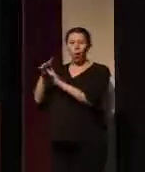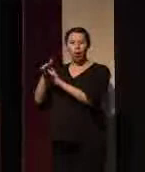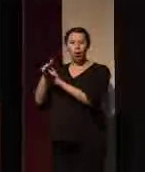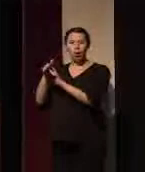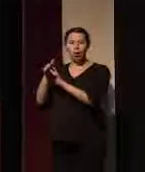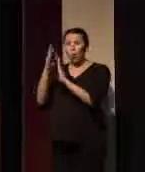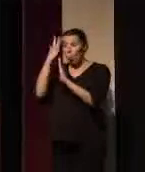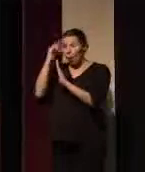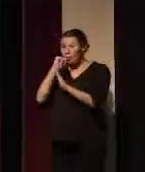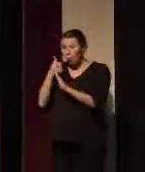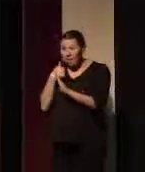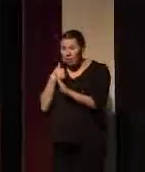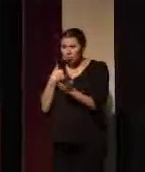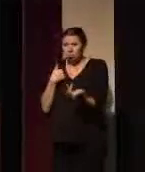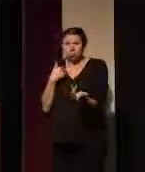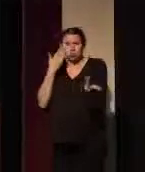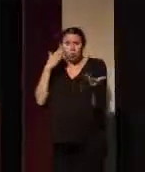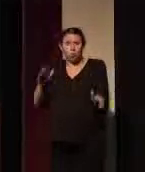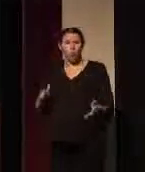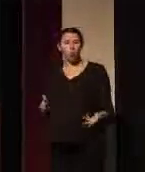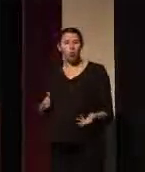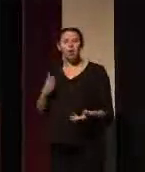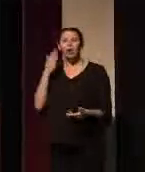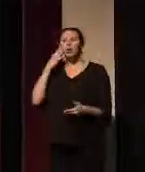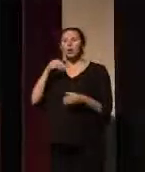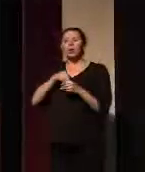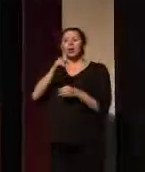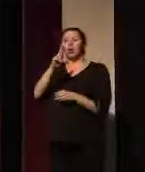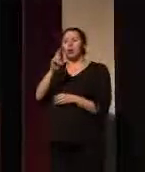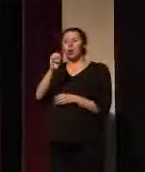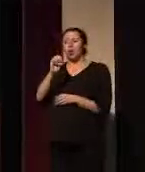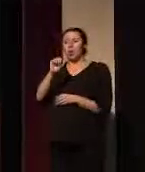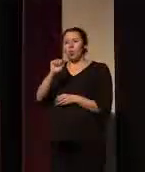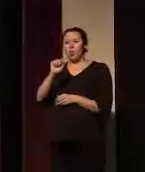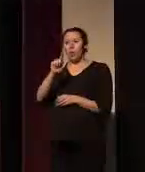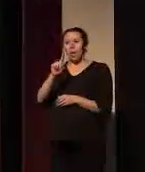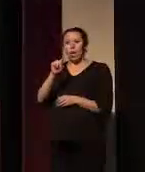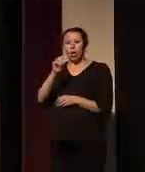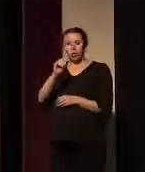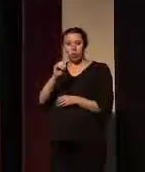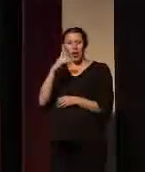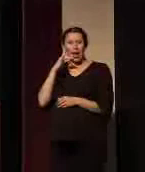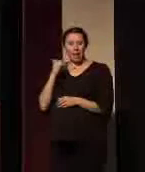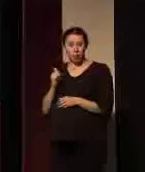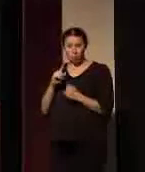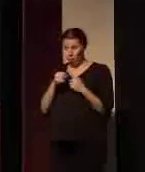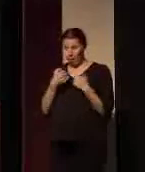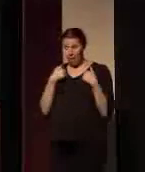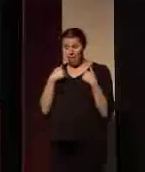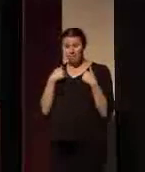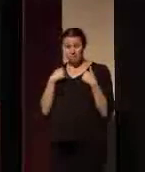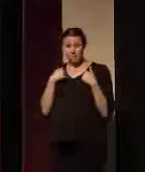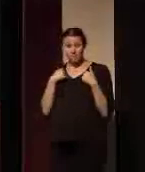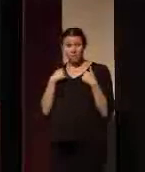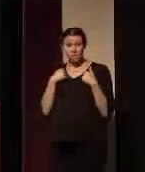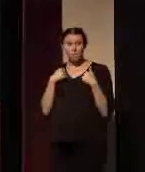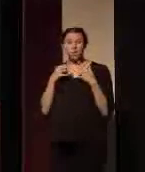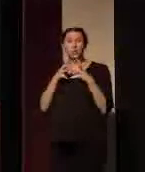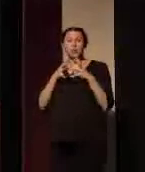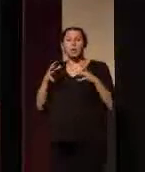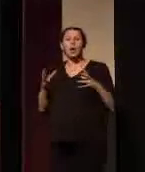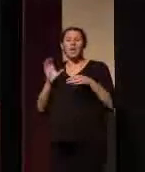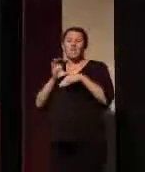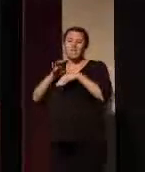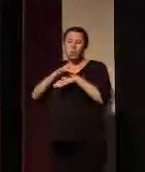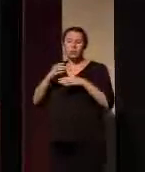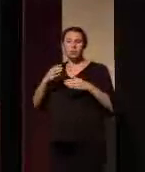And I know that in the city of Rialto, California, where they have badge cams and dash cams, excessive force complaints